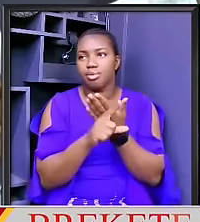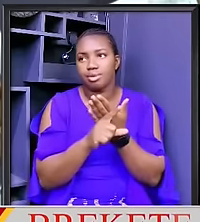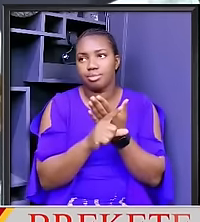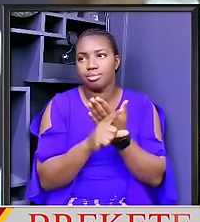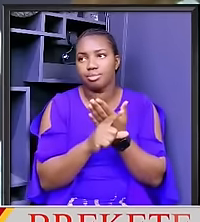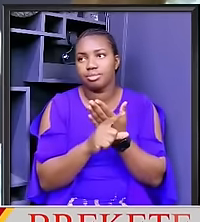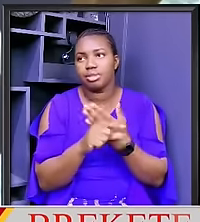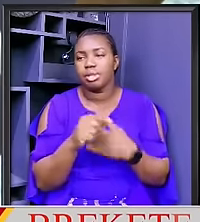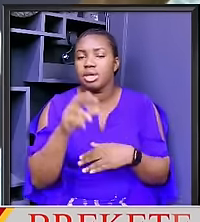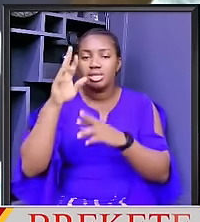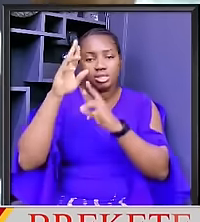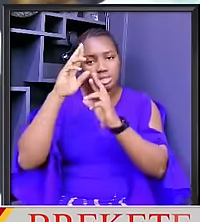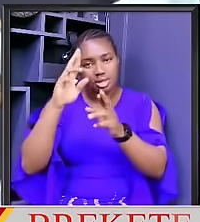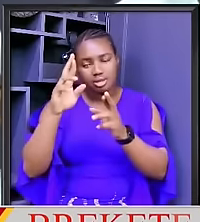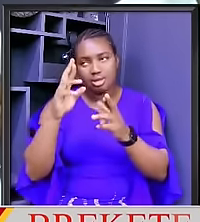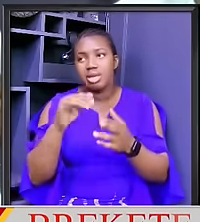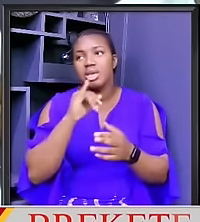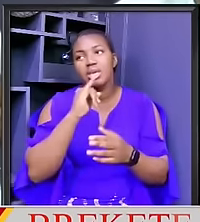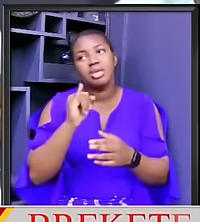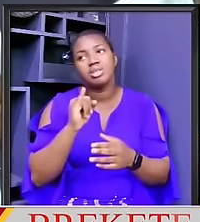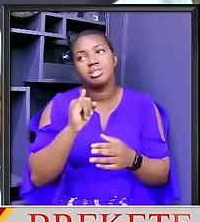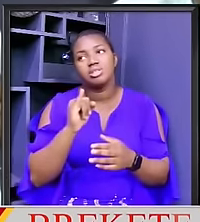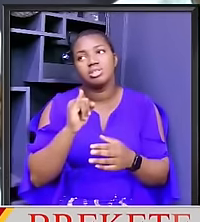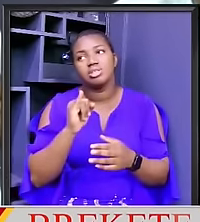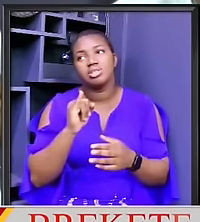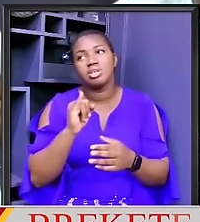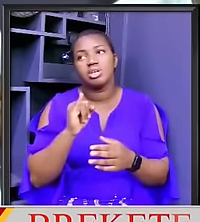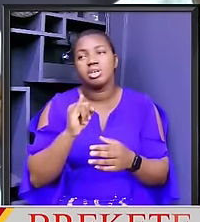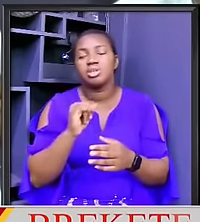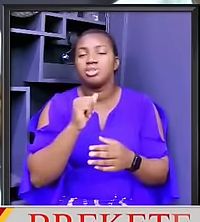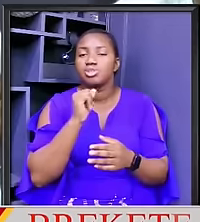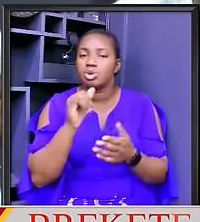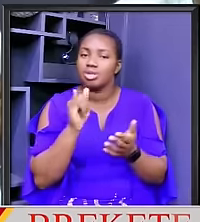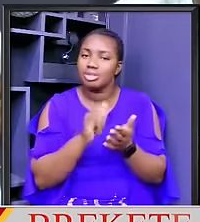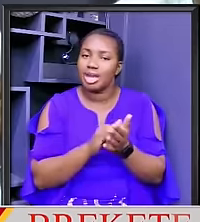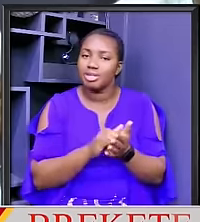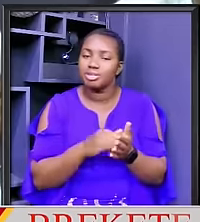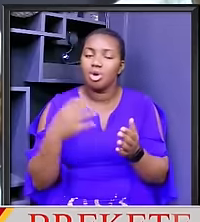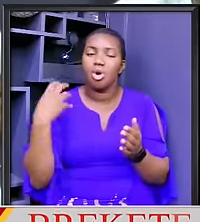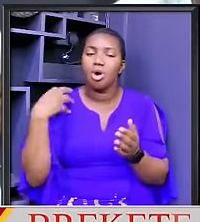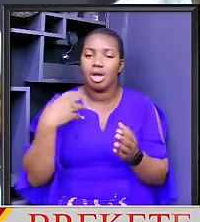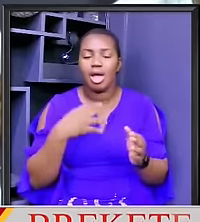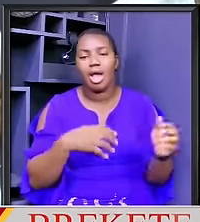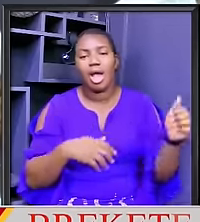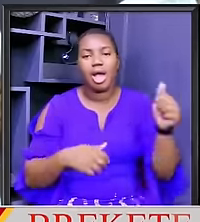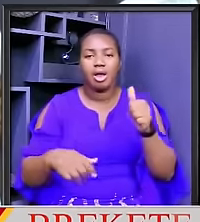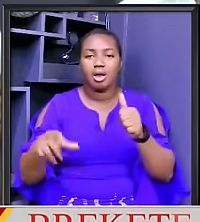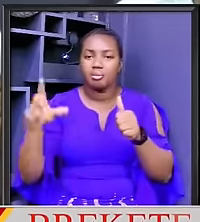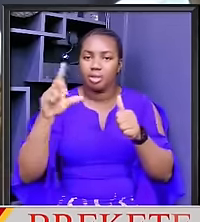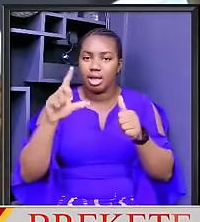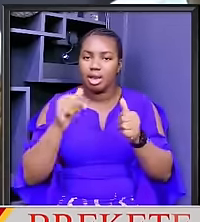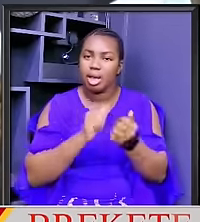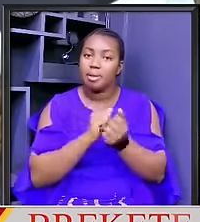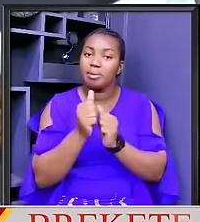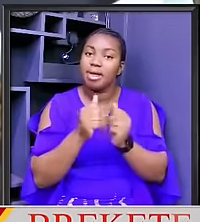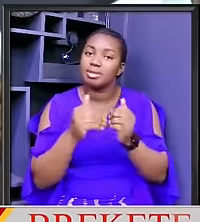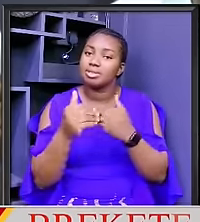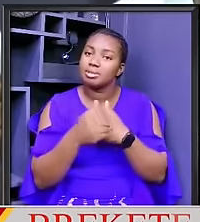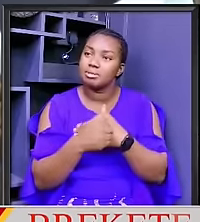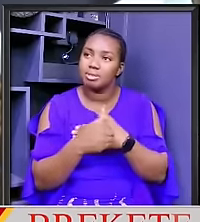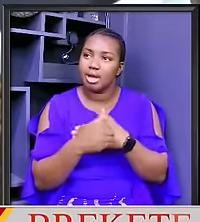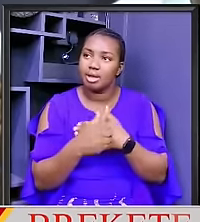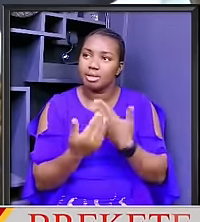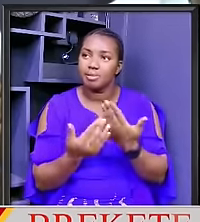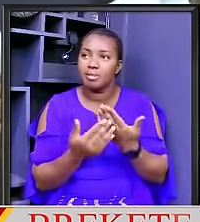no, it's not as if say, Oga Akramakala passed back. No. Now, what message will you send